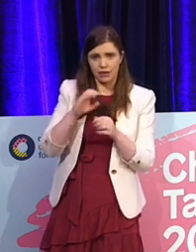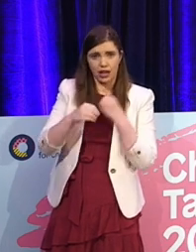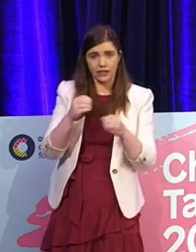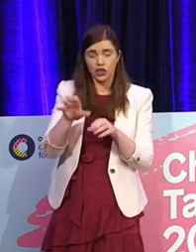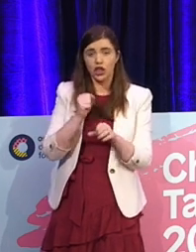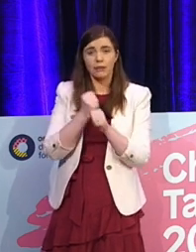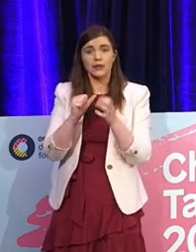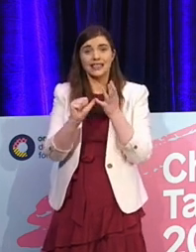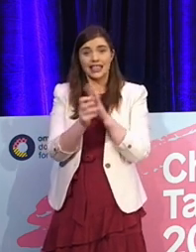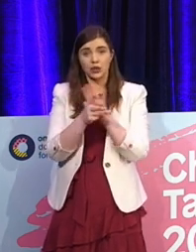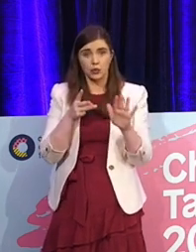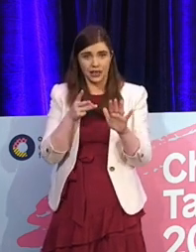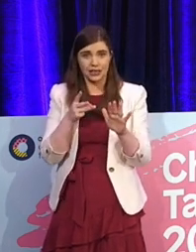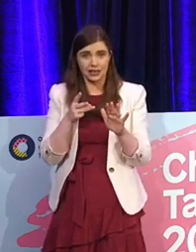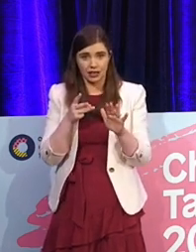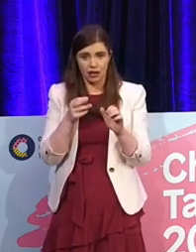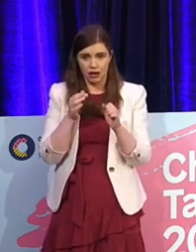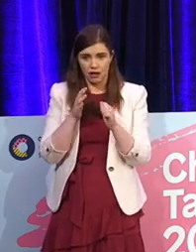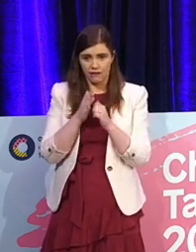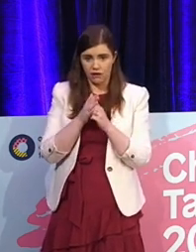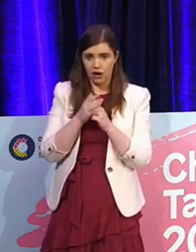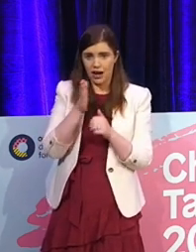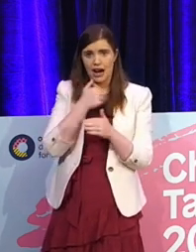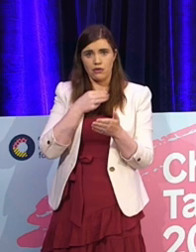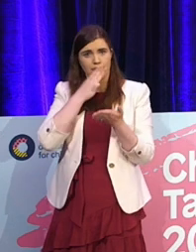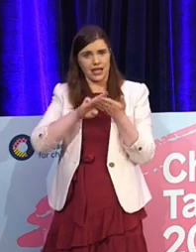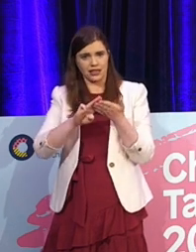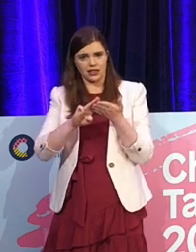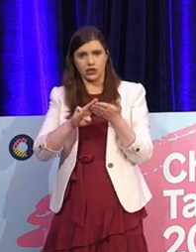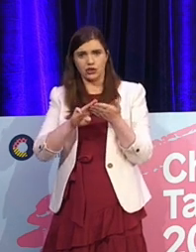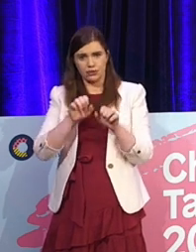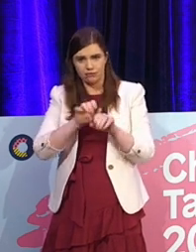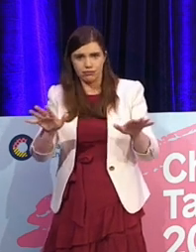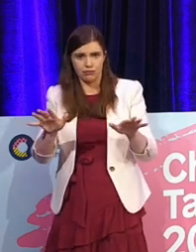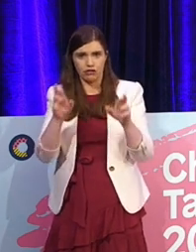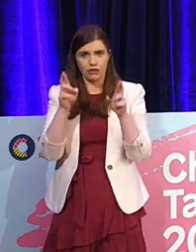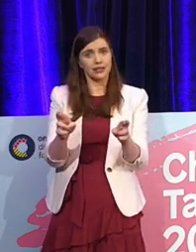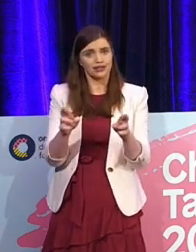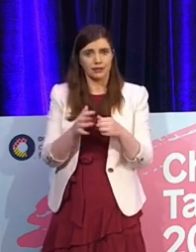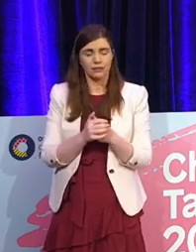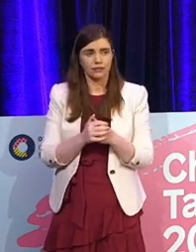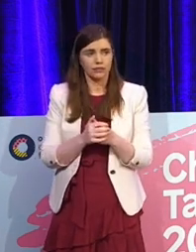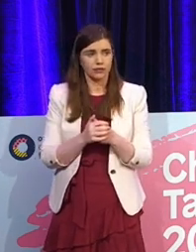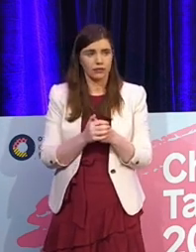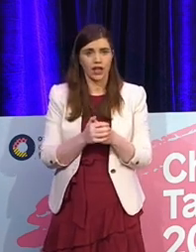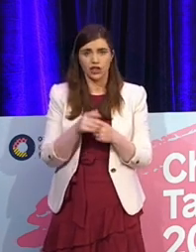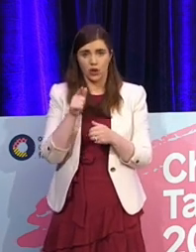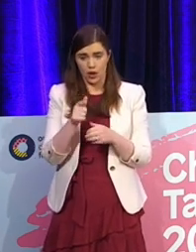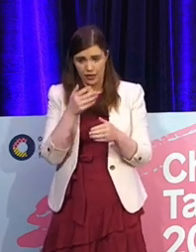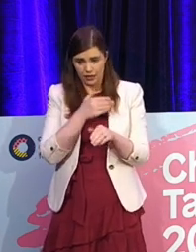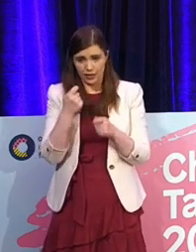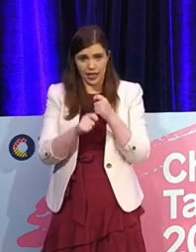6 weeks to get that corrected and to get our message out properly afterwards. So what I did then was I threw myself into the books.